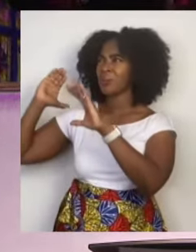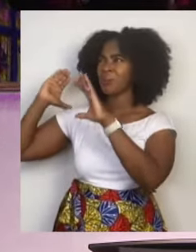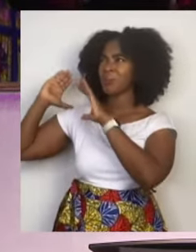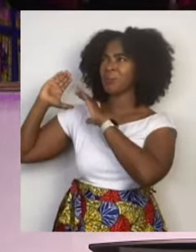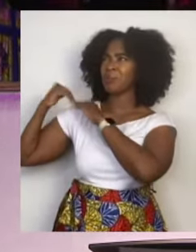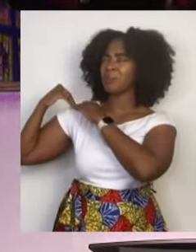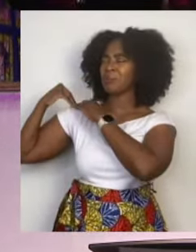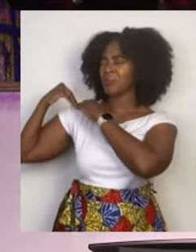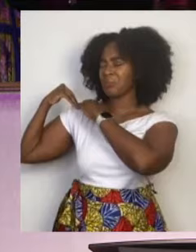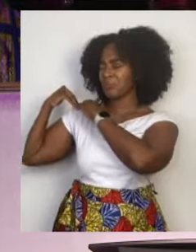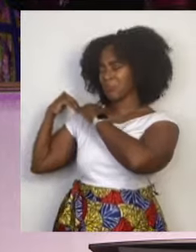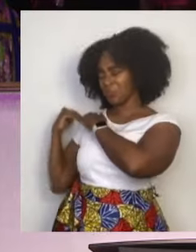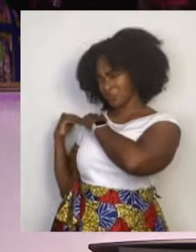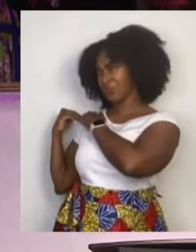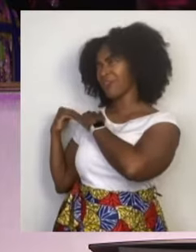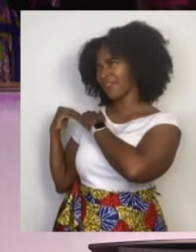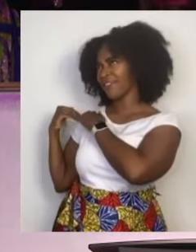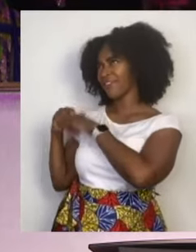Hallelujah.